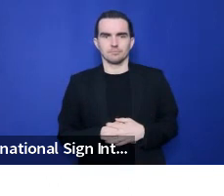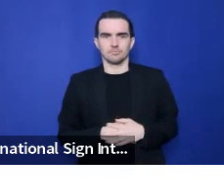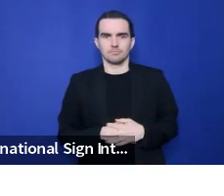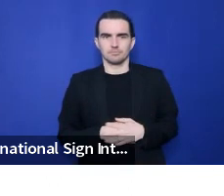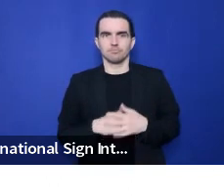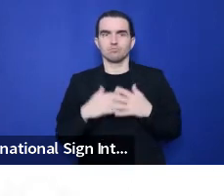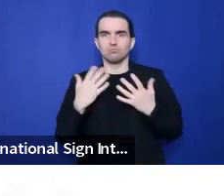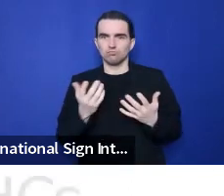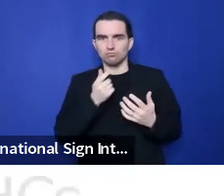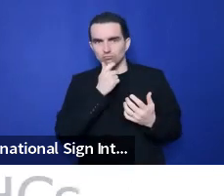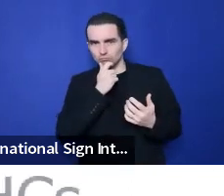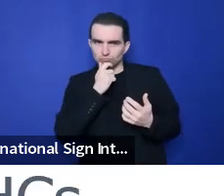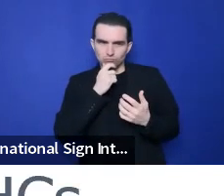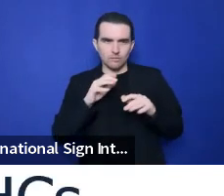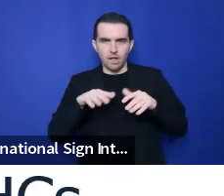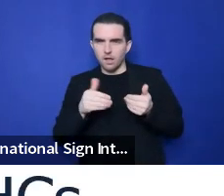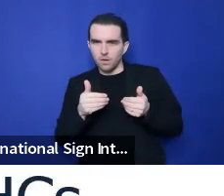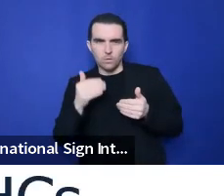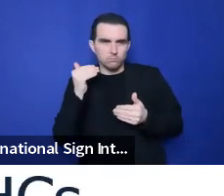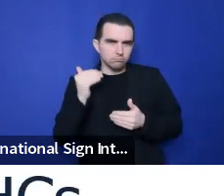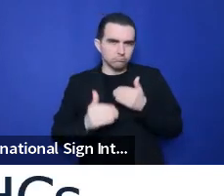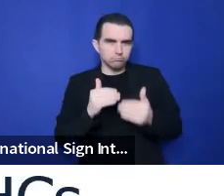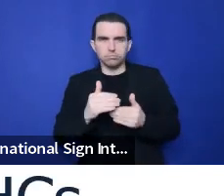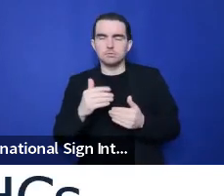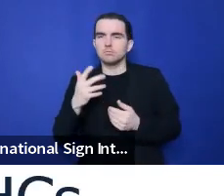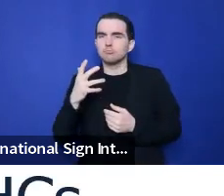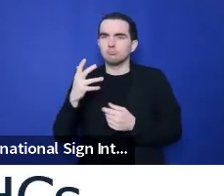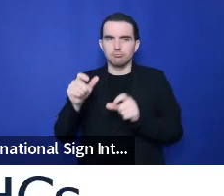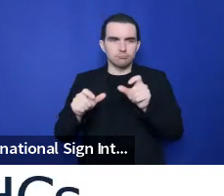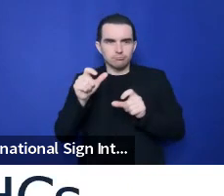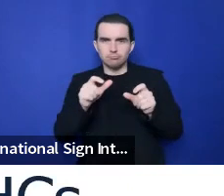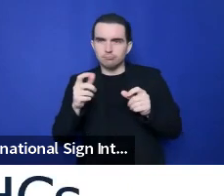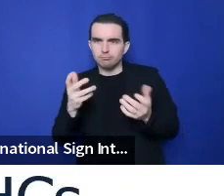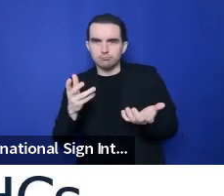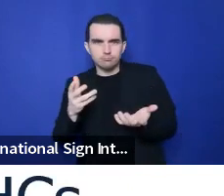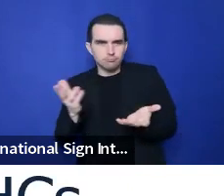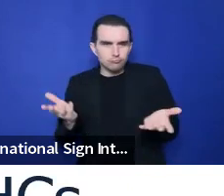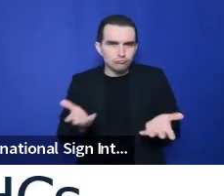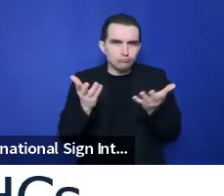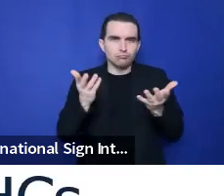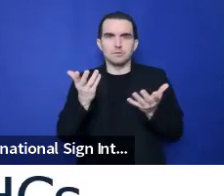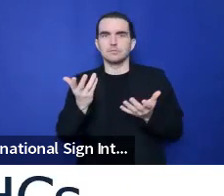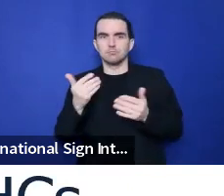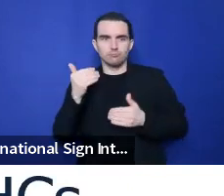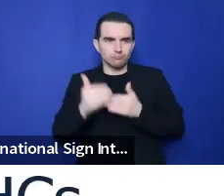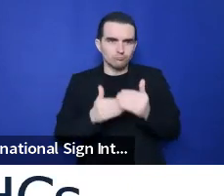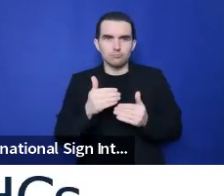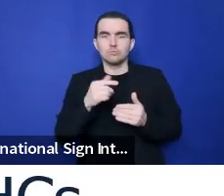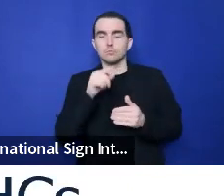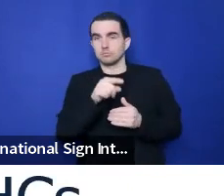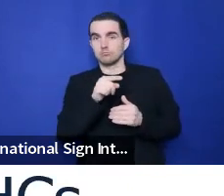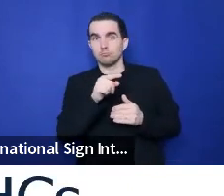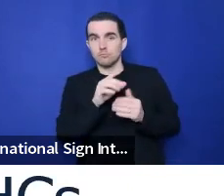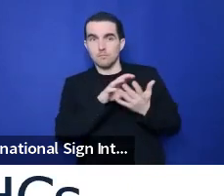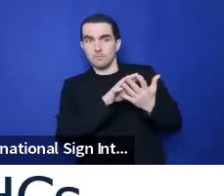has strong buy-in from local government, with many provinces are allocating budget to